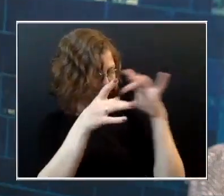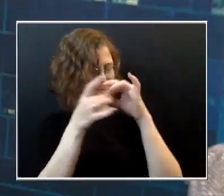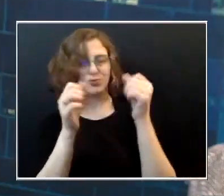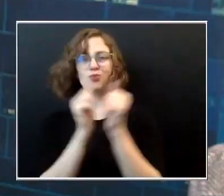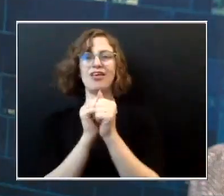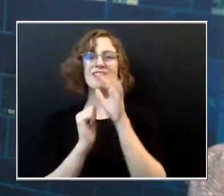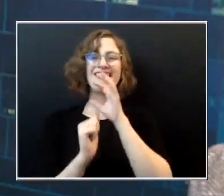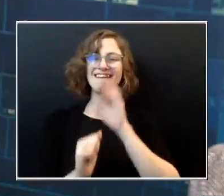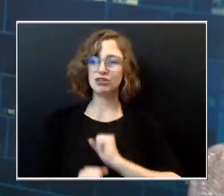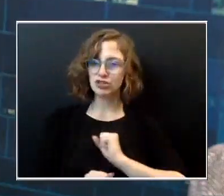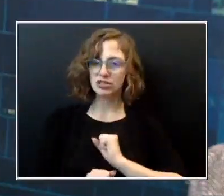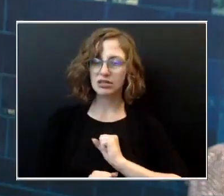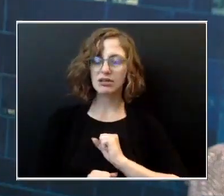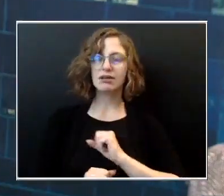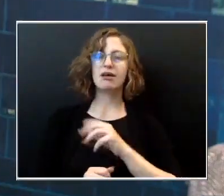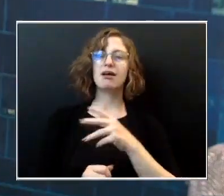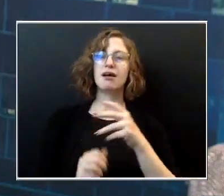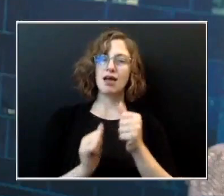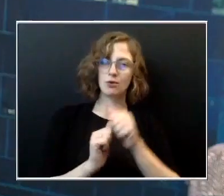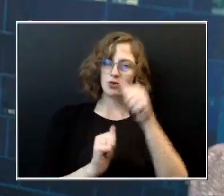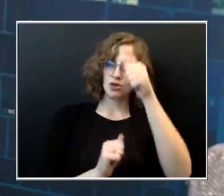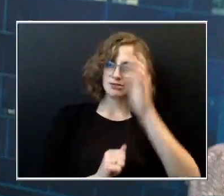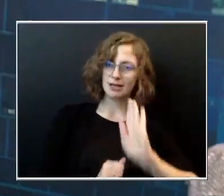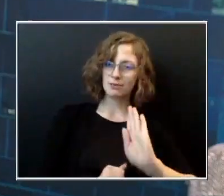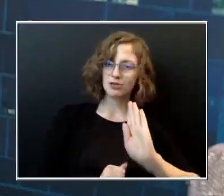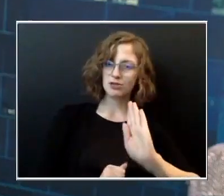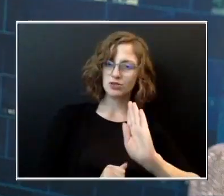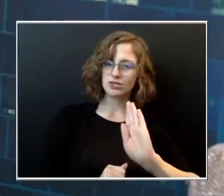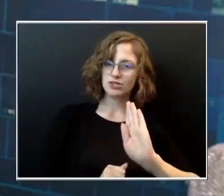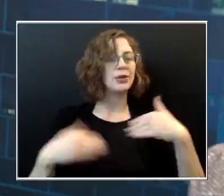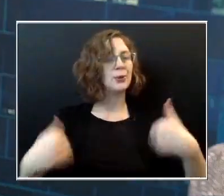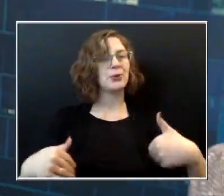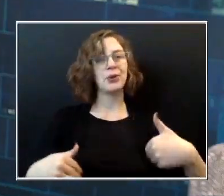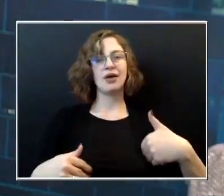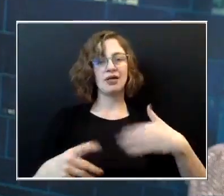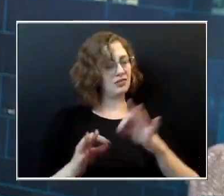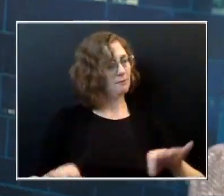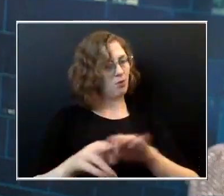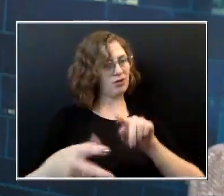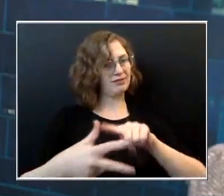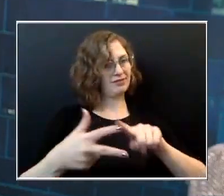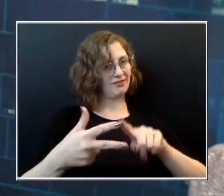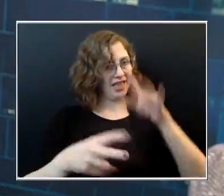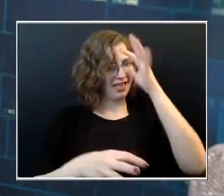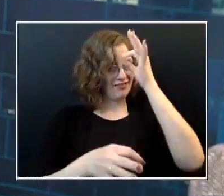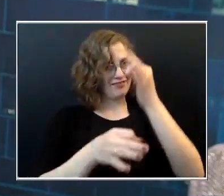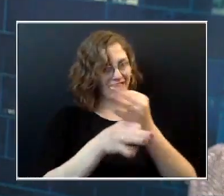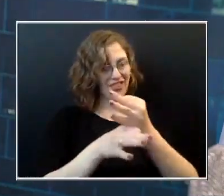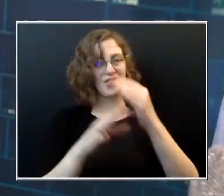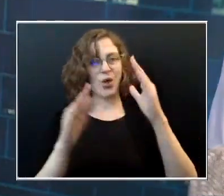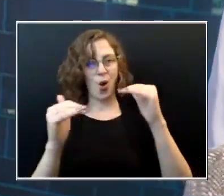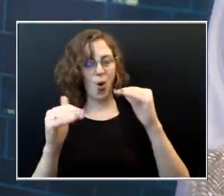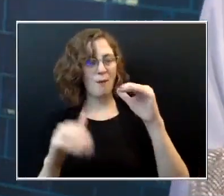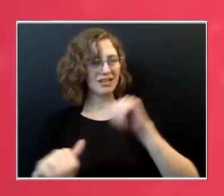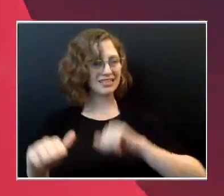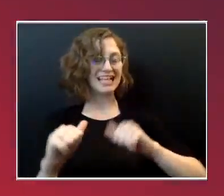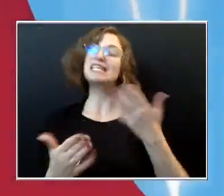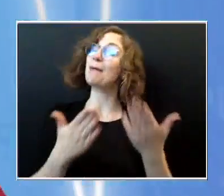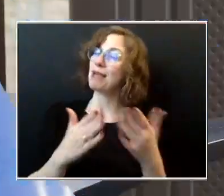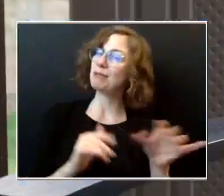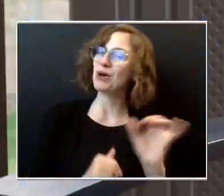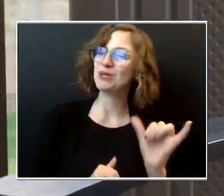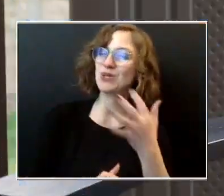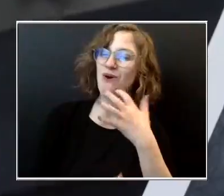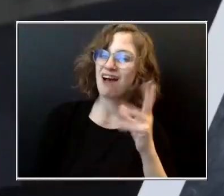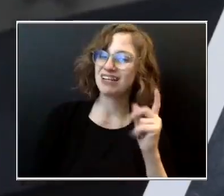with Alzheimer's disease, the importance of faith, hope, and science, and maybe of hot tubs. Thanks all. We'll see you again next week.